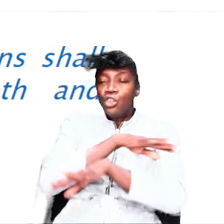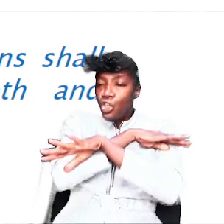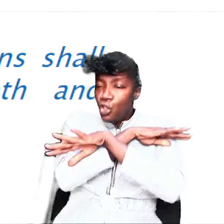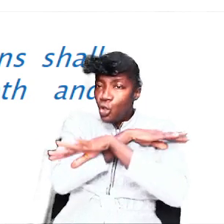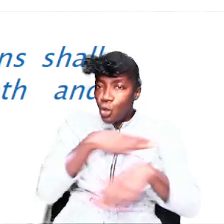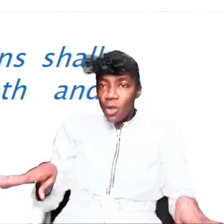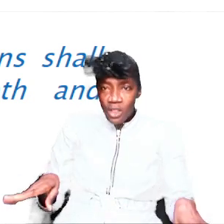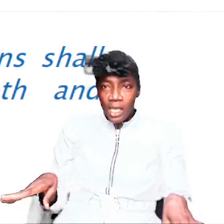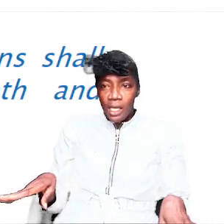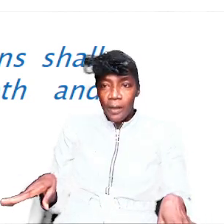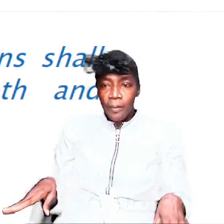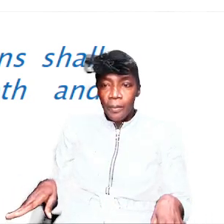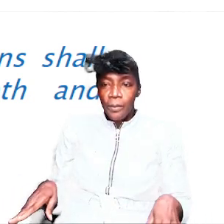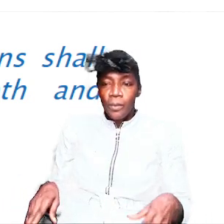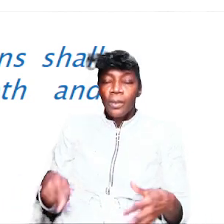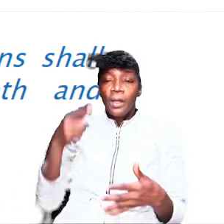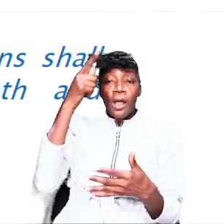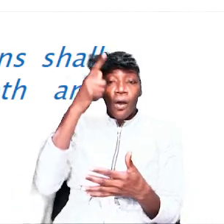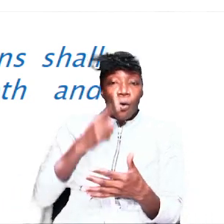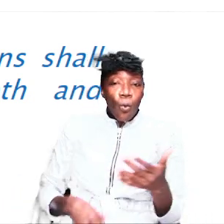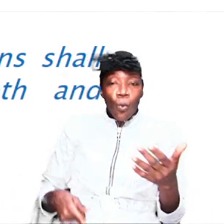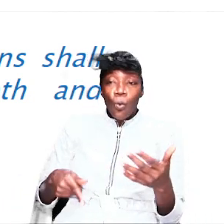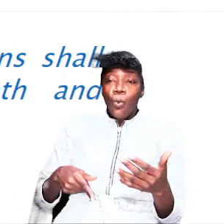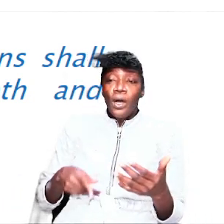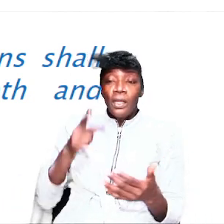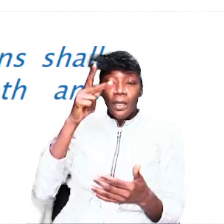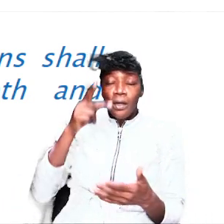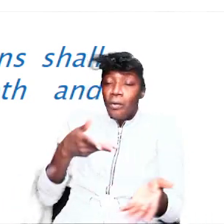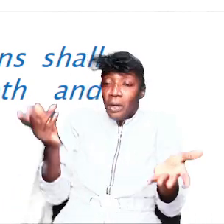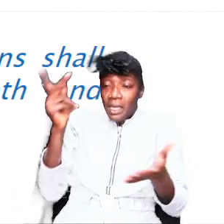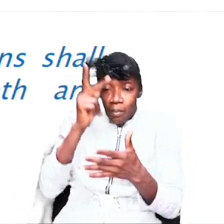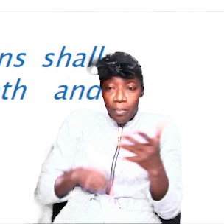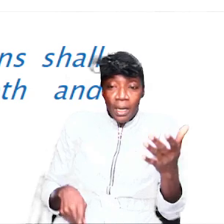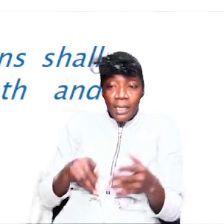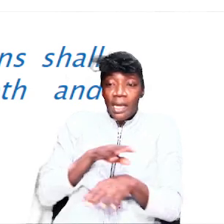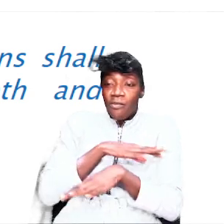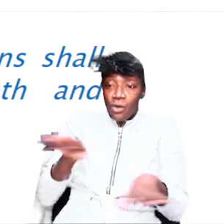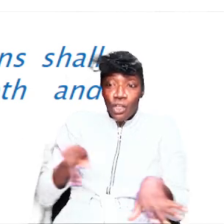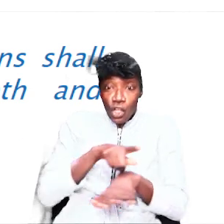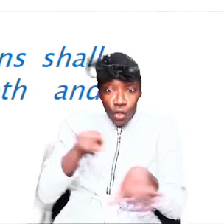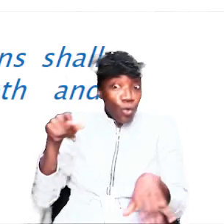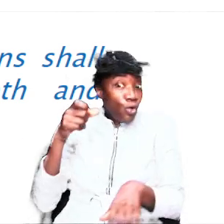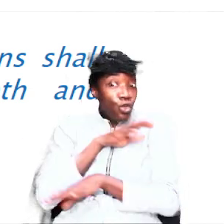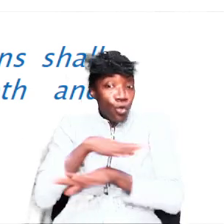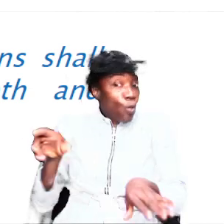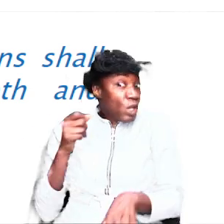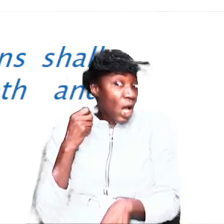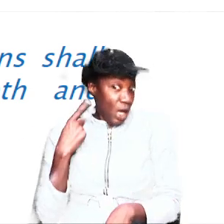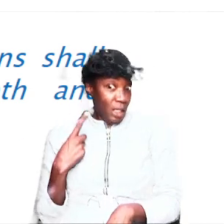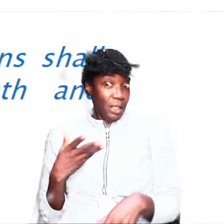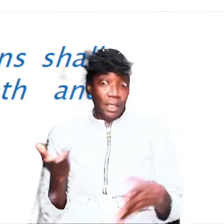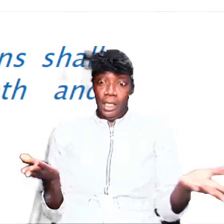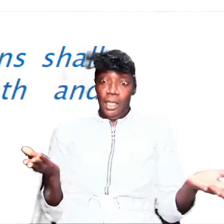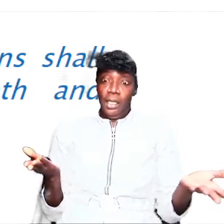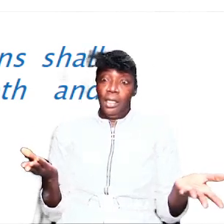ask, what part of nothing you don't understand? But God says, spear nothing.